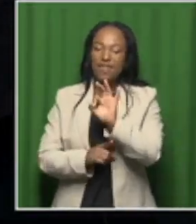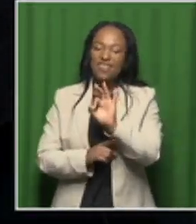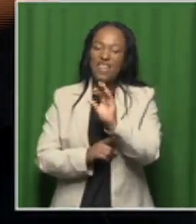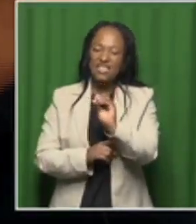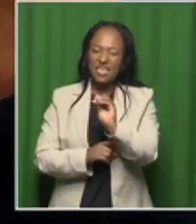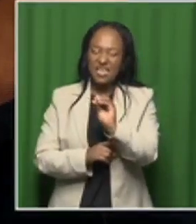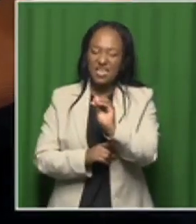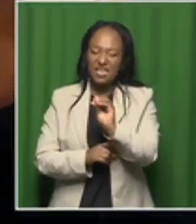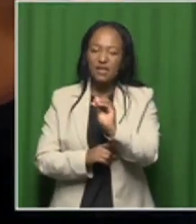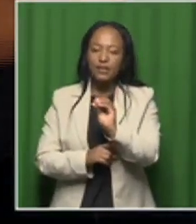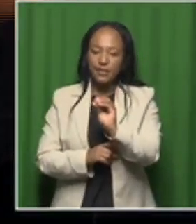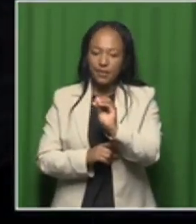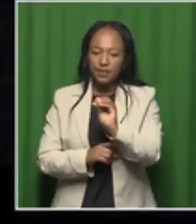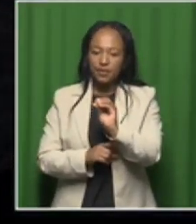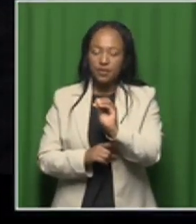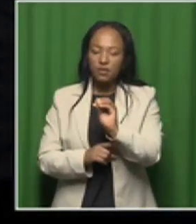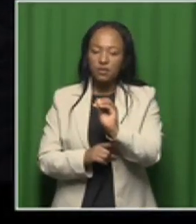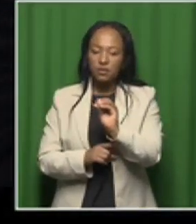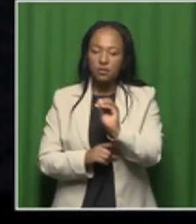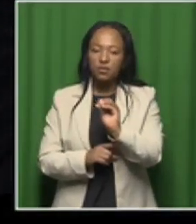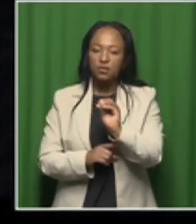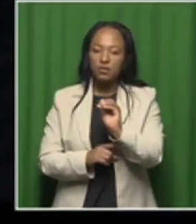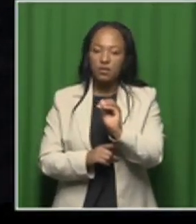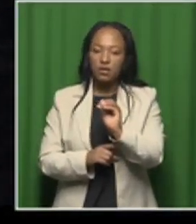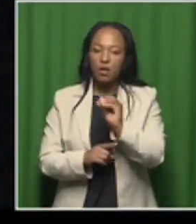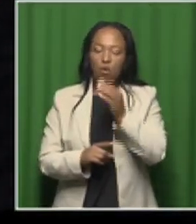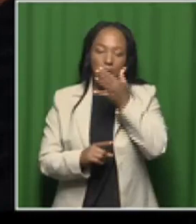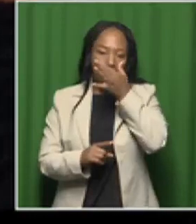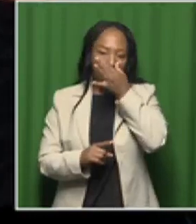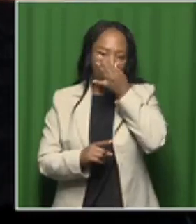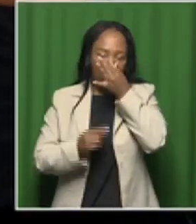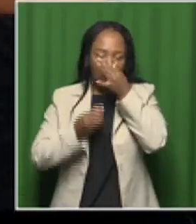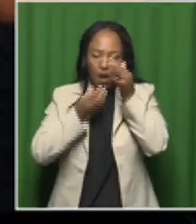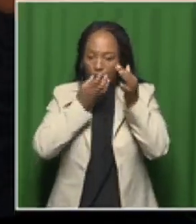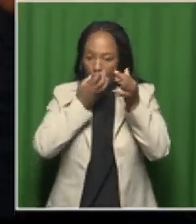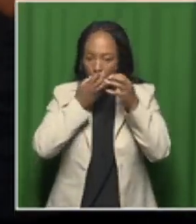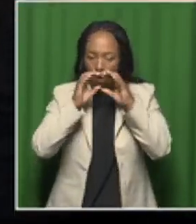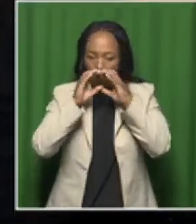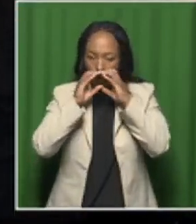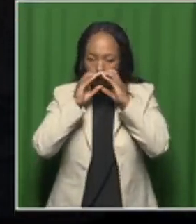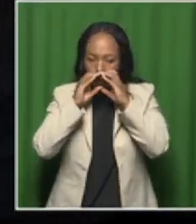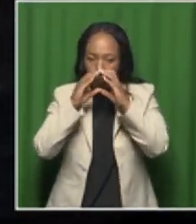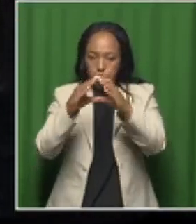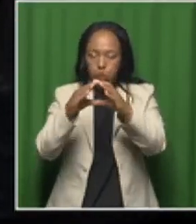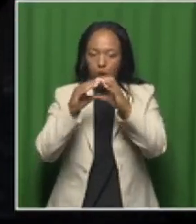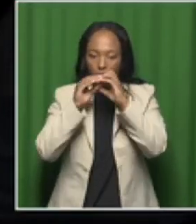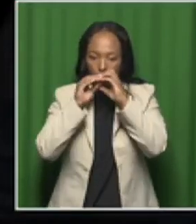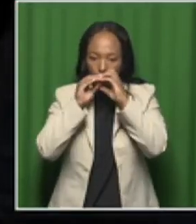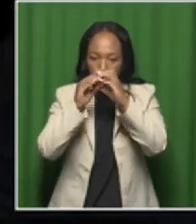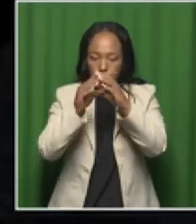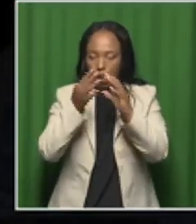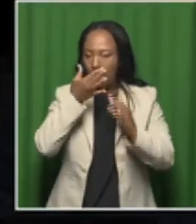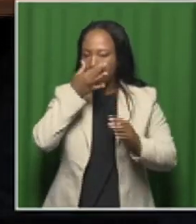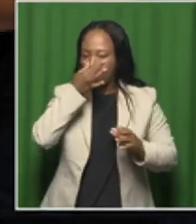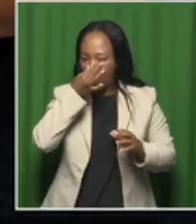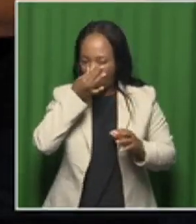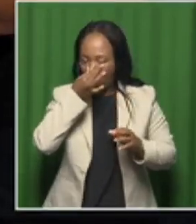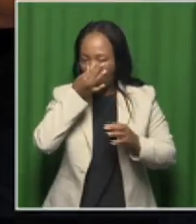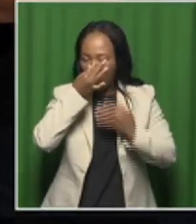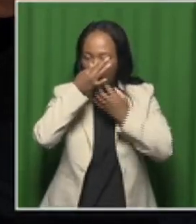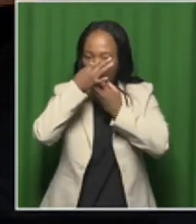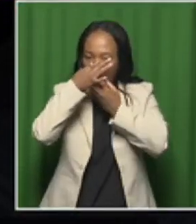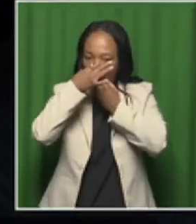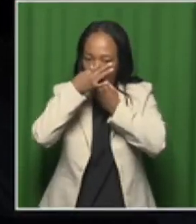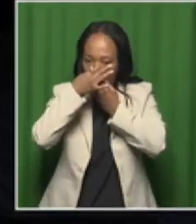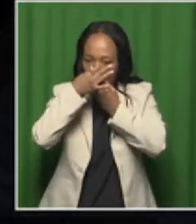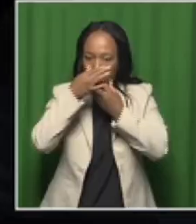30 compression. 2 ventilations, With the nose blocked. With the nose blocked. Okay. Remember, the key of blocking the nose is the fact that as you're blowing in the mouth,